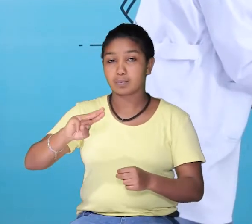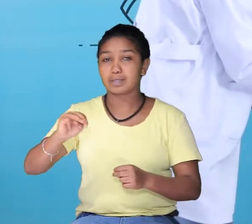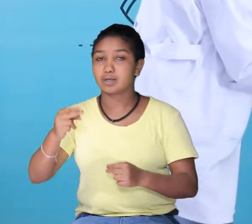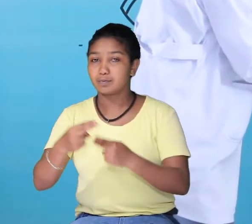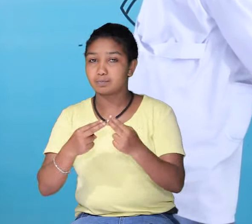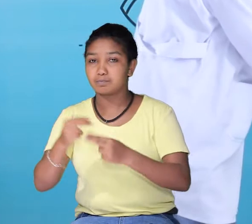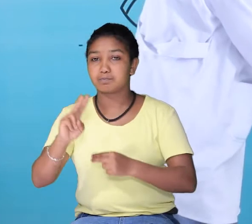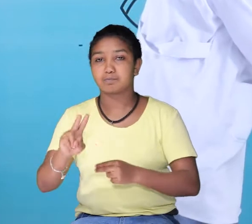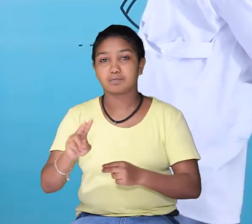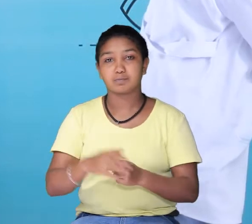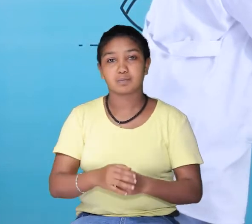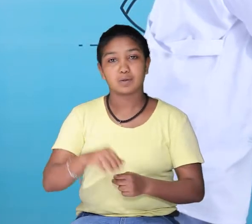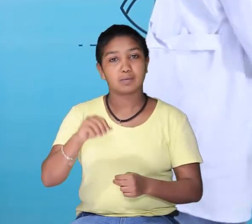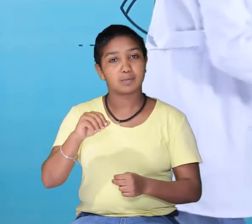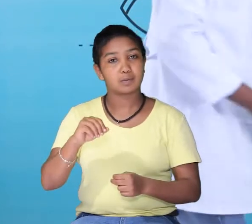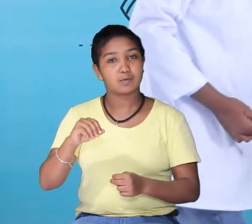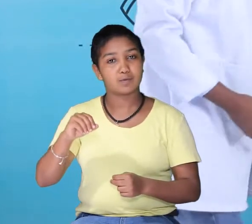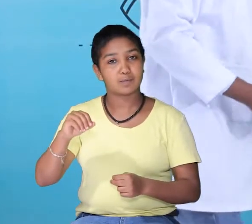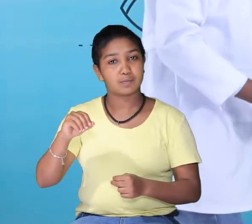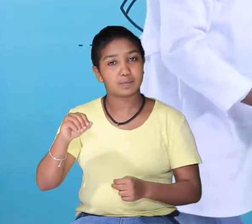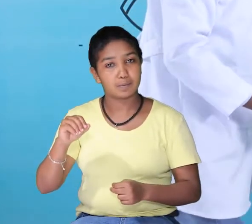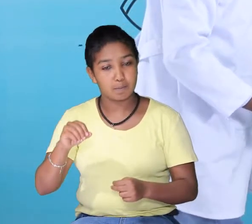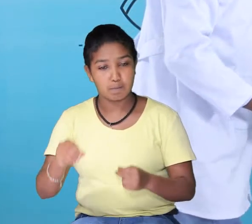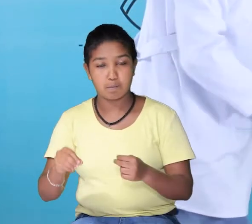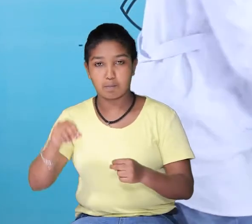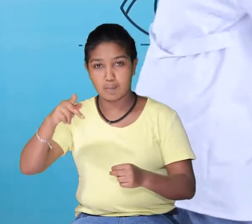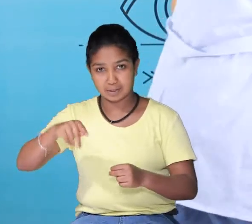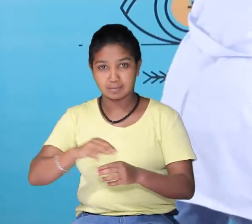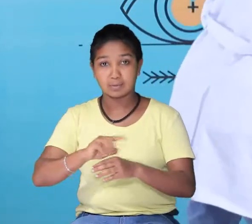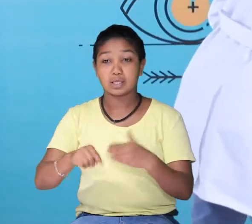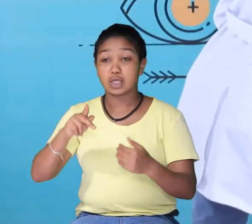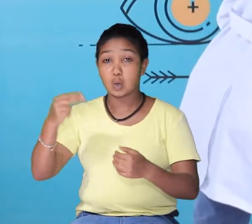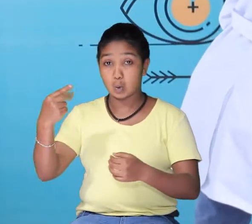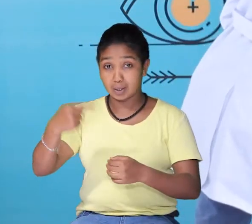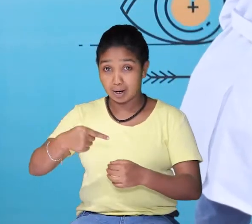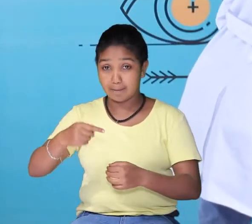the SI unit of mass, the SI unit of velocity, and the SI unit of momentum.